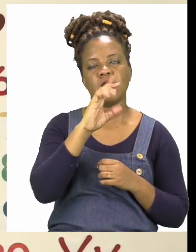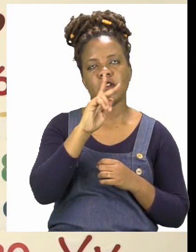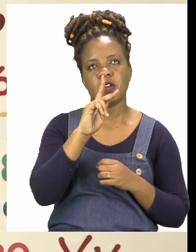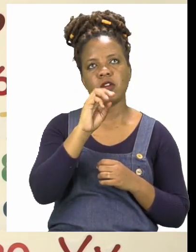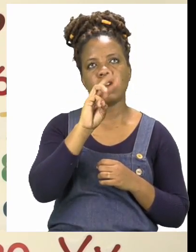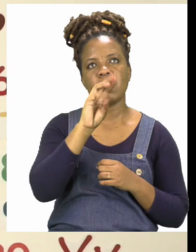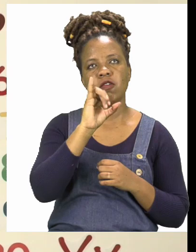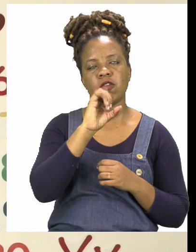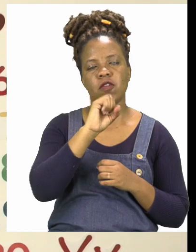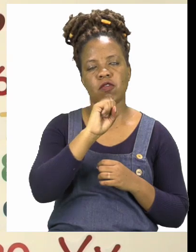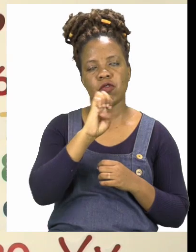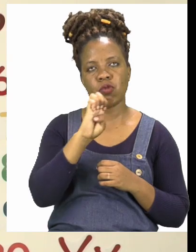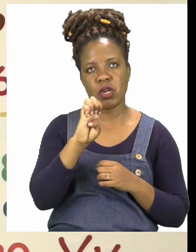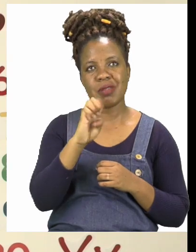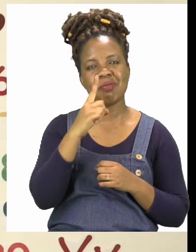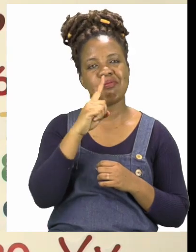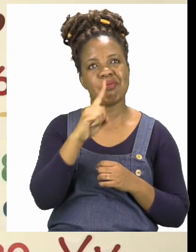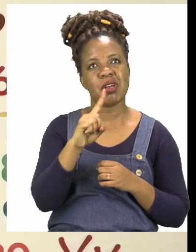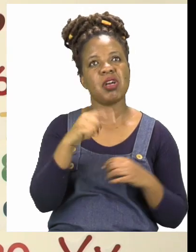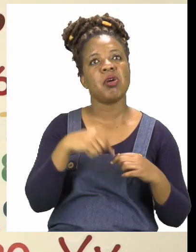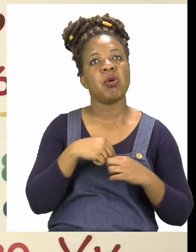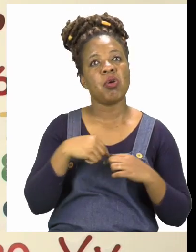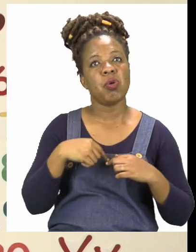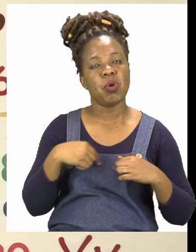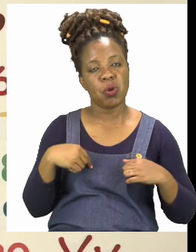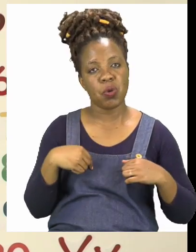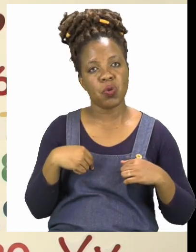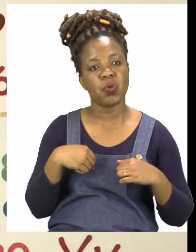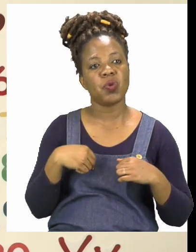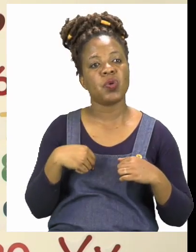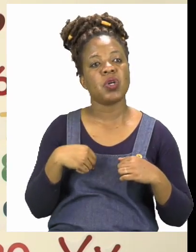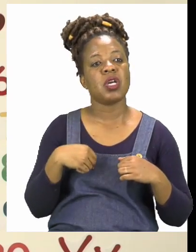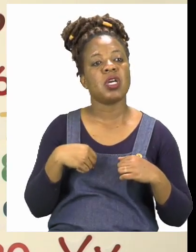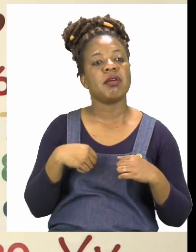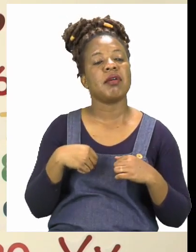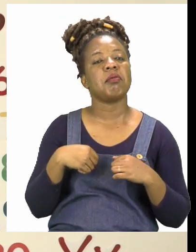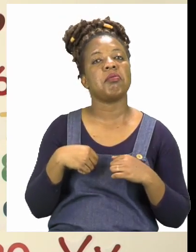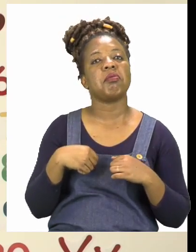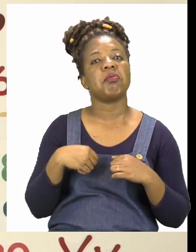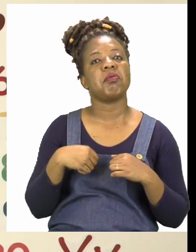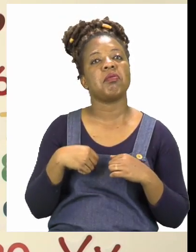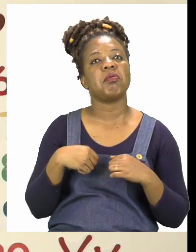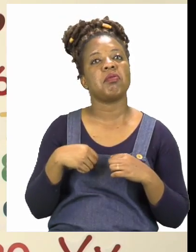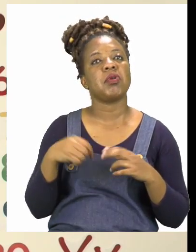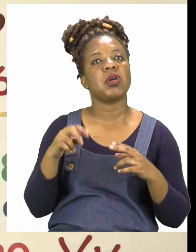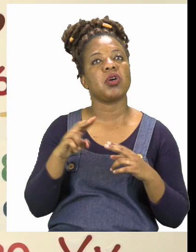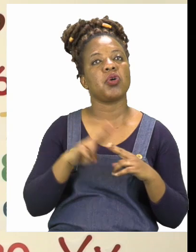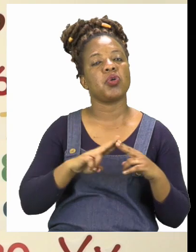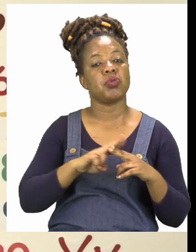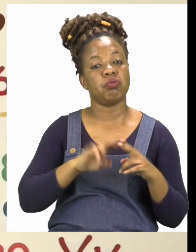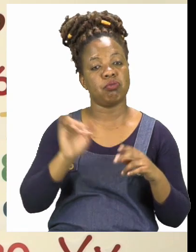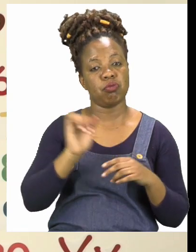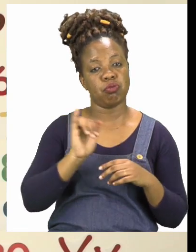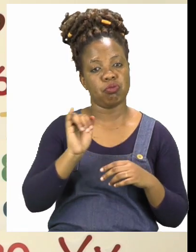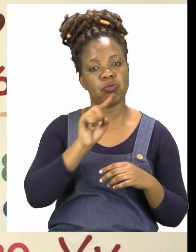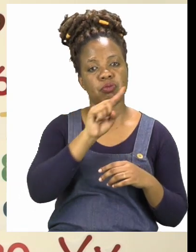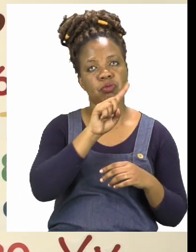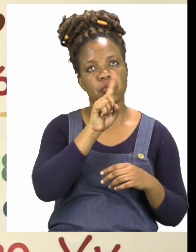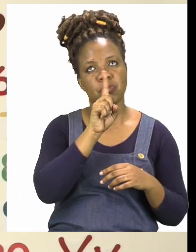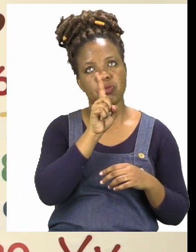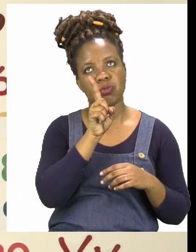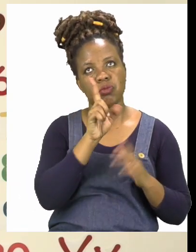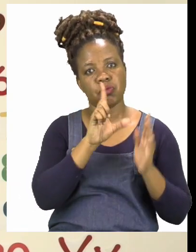12, which is very different from how we normally count, starting from the number 1. But because this is time,